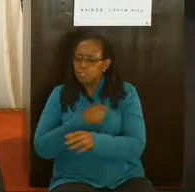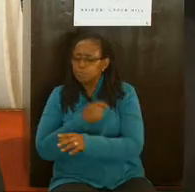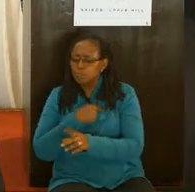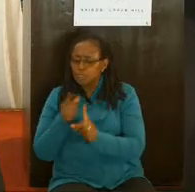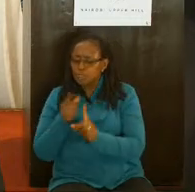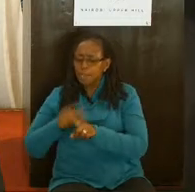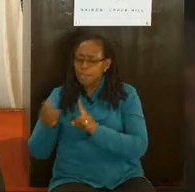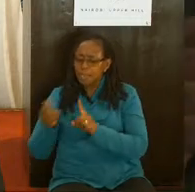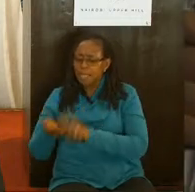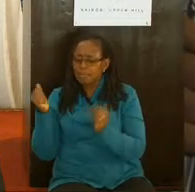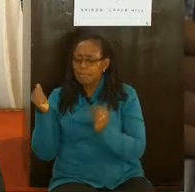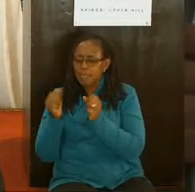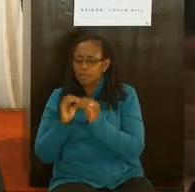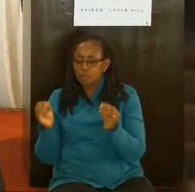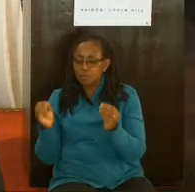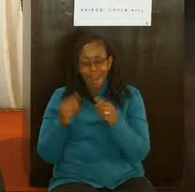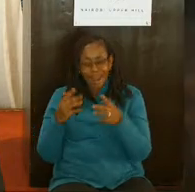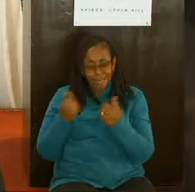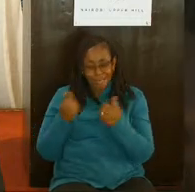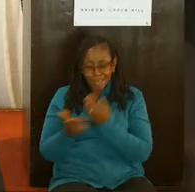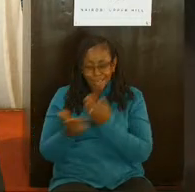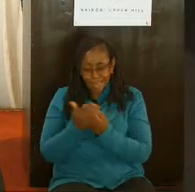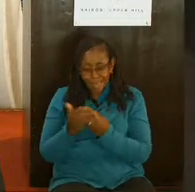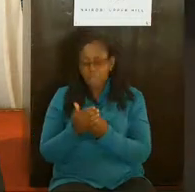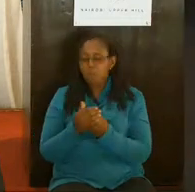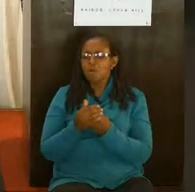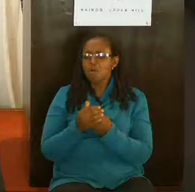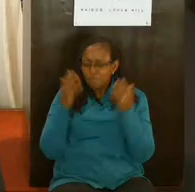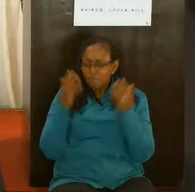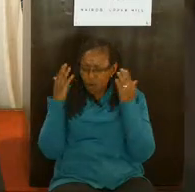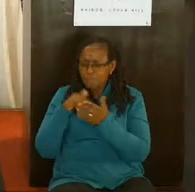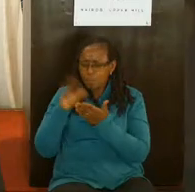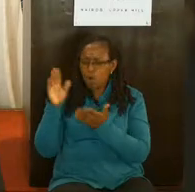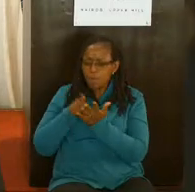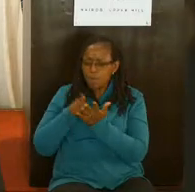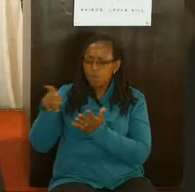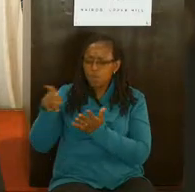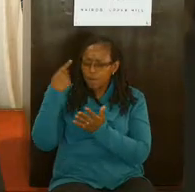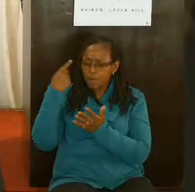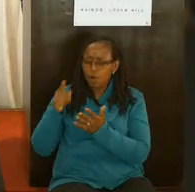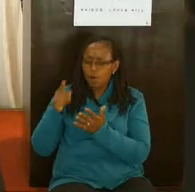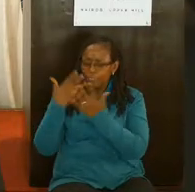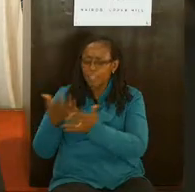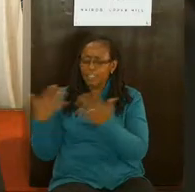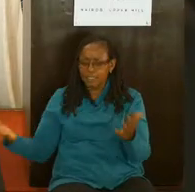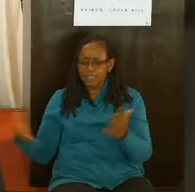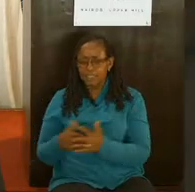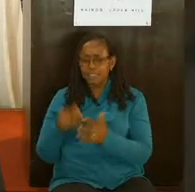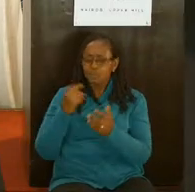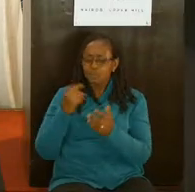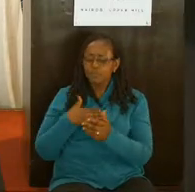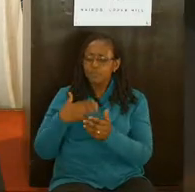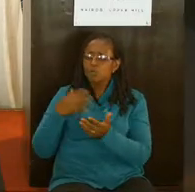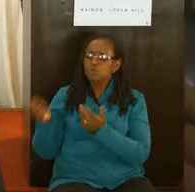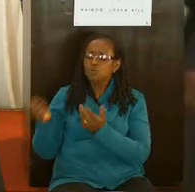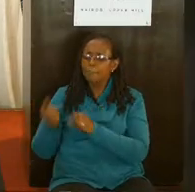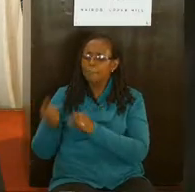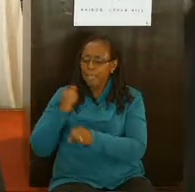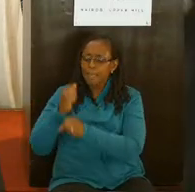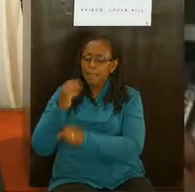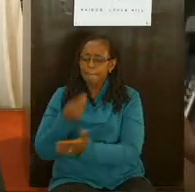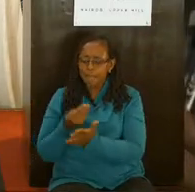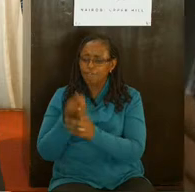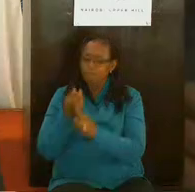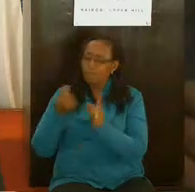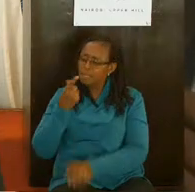our healthcare system has been driven with what's called procurement for what 10 000 so that people get money then the